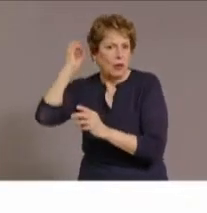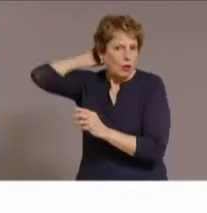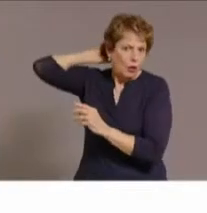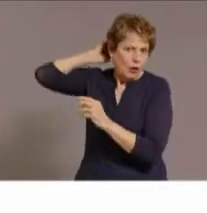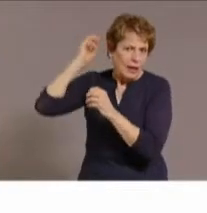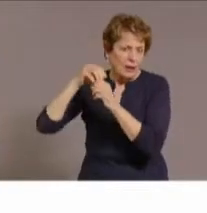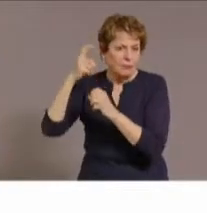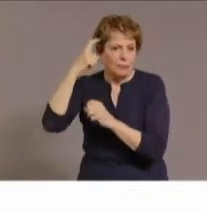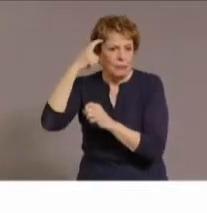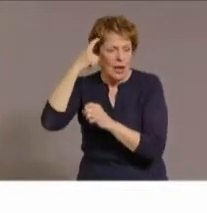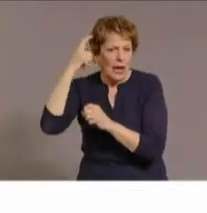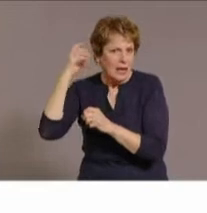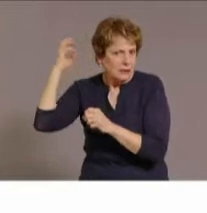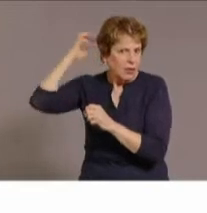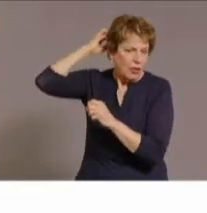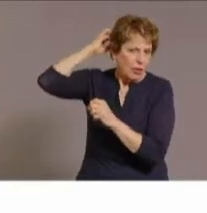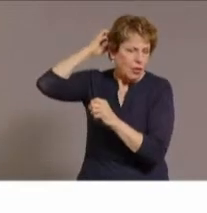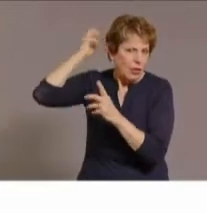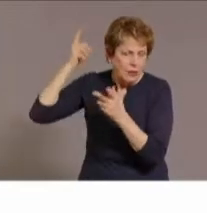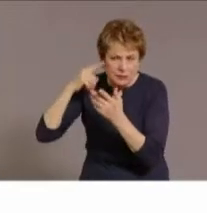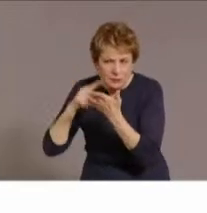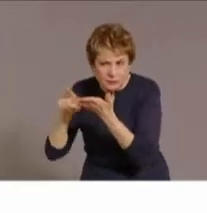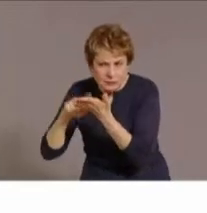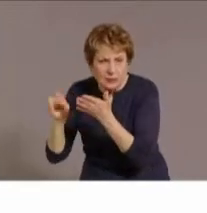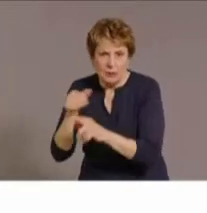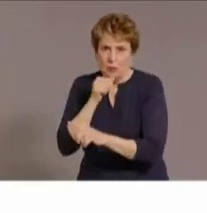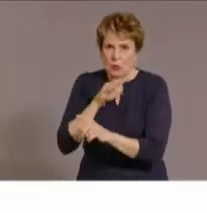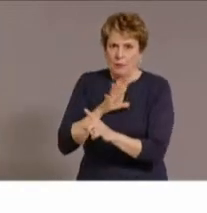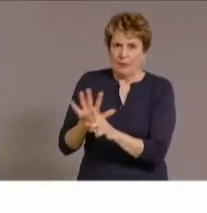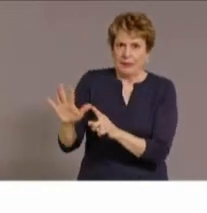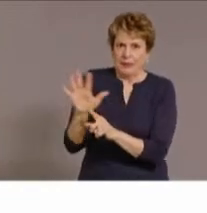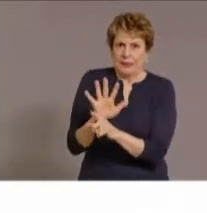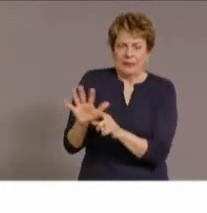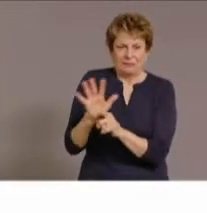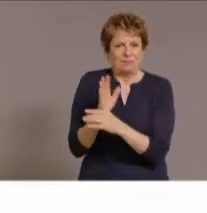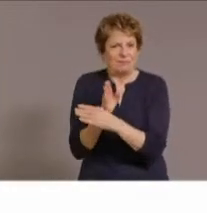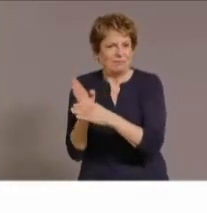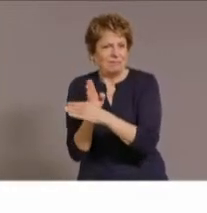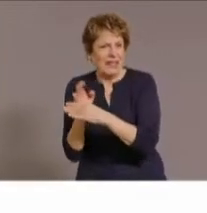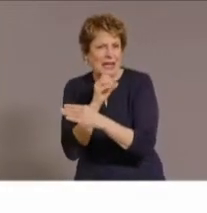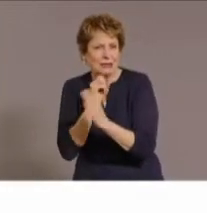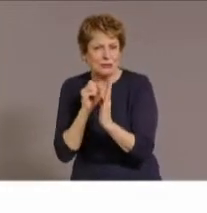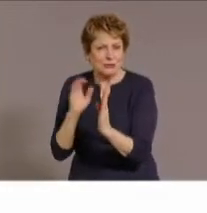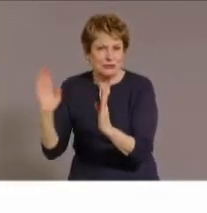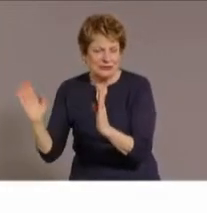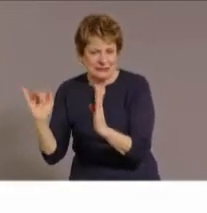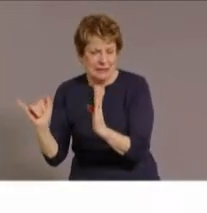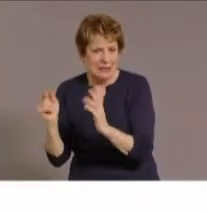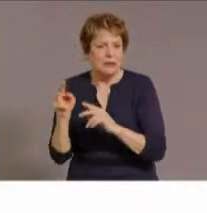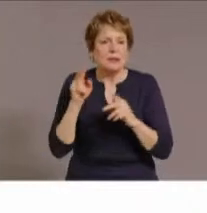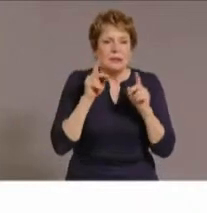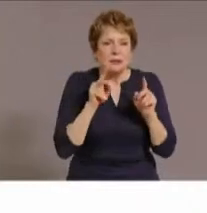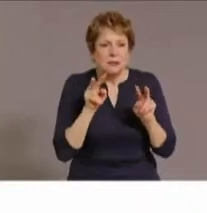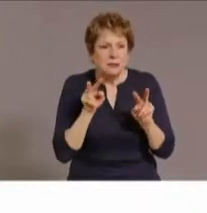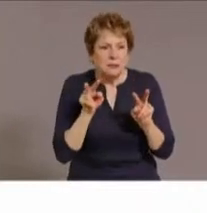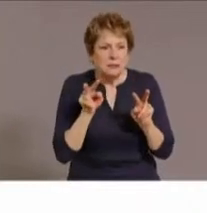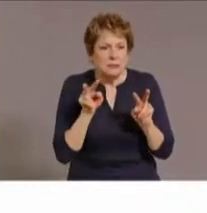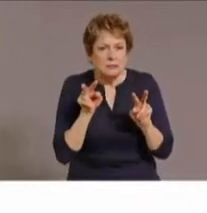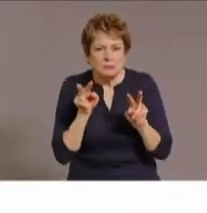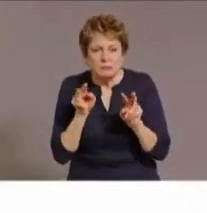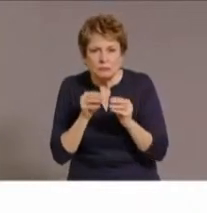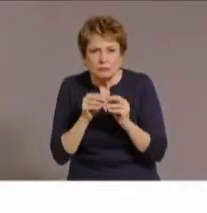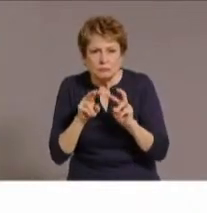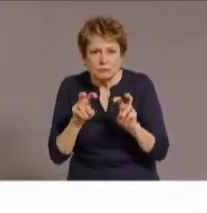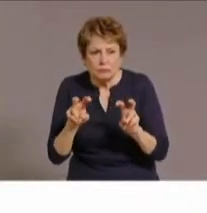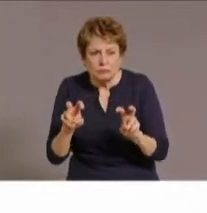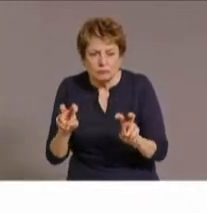They wanted to pause. They wanted to be able to review additional cases if they were out there. And they also wanted to